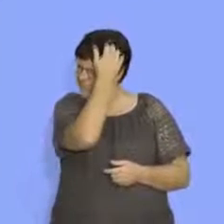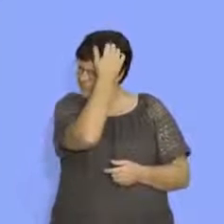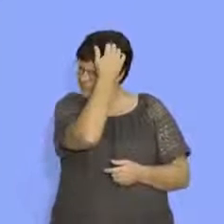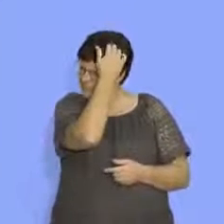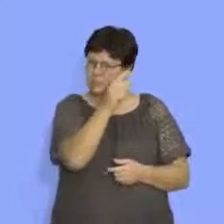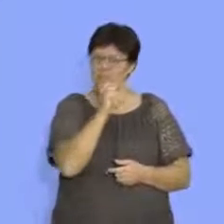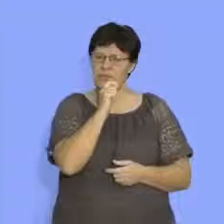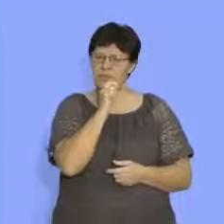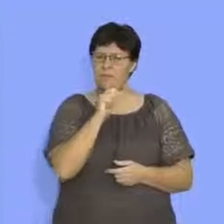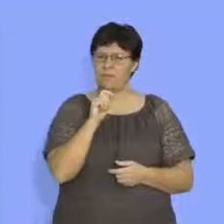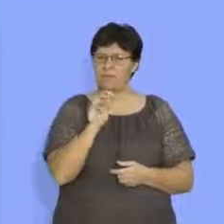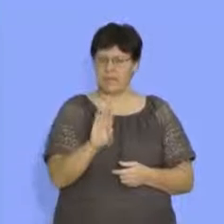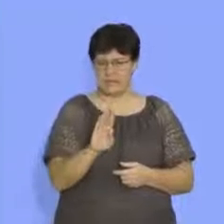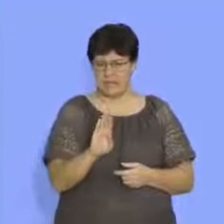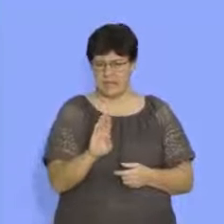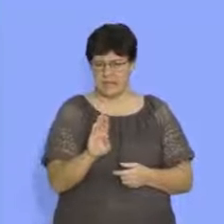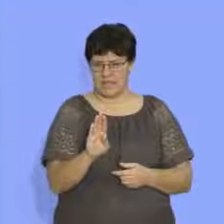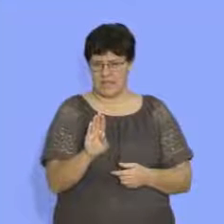let me just use B,